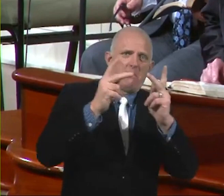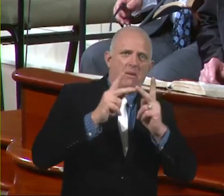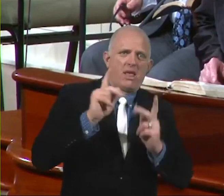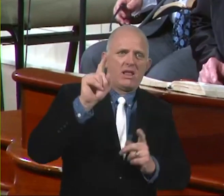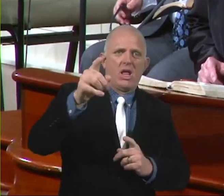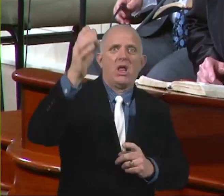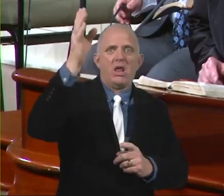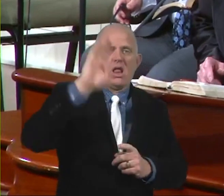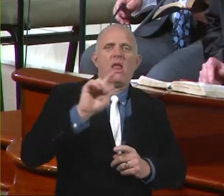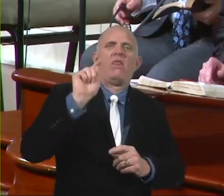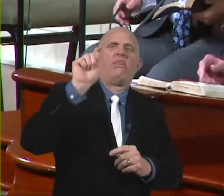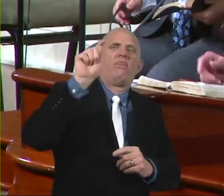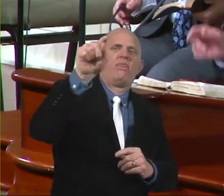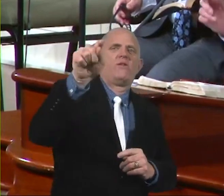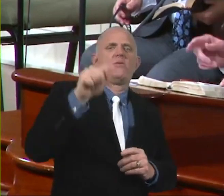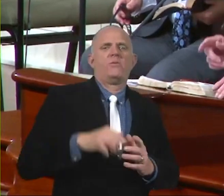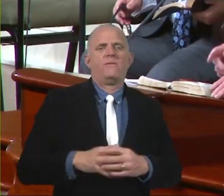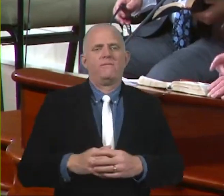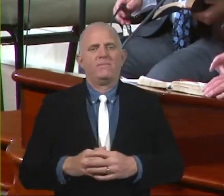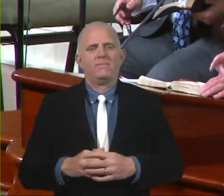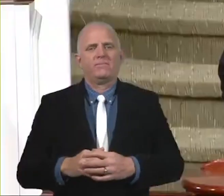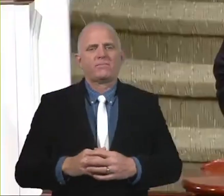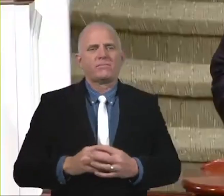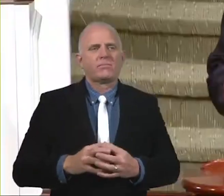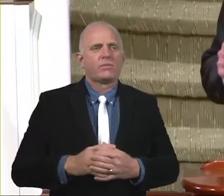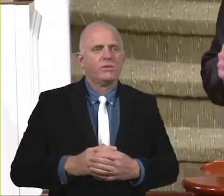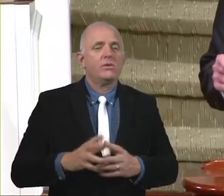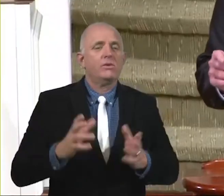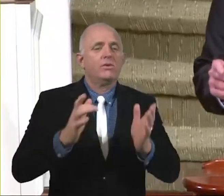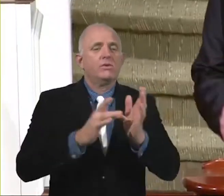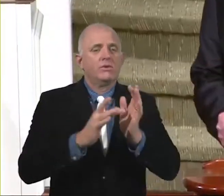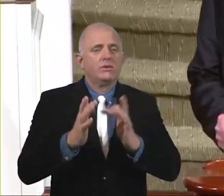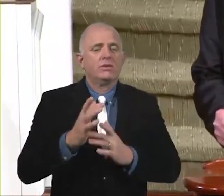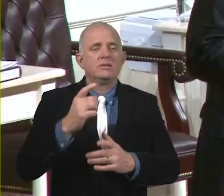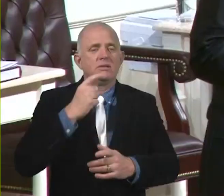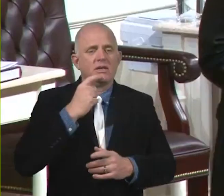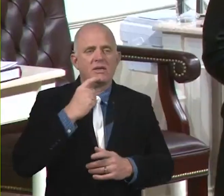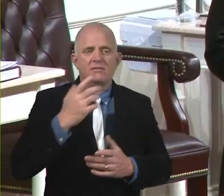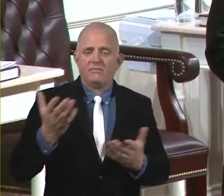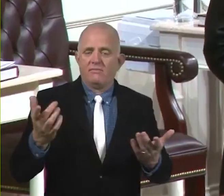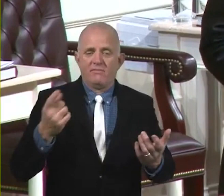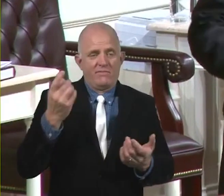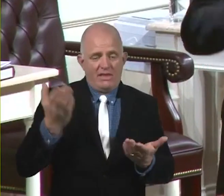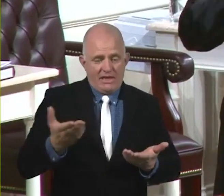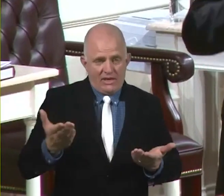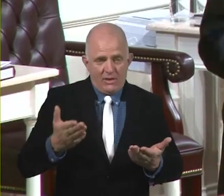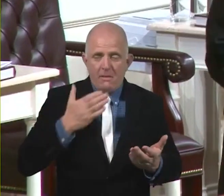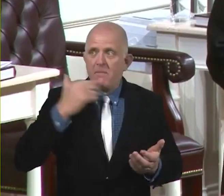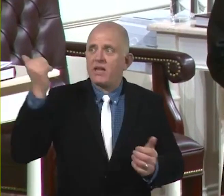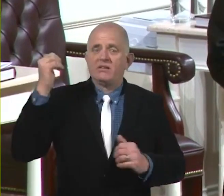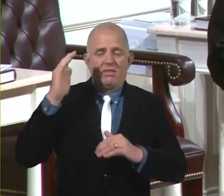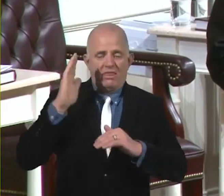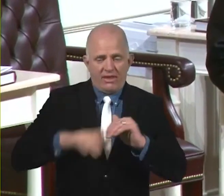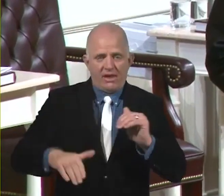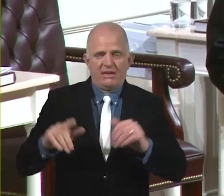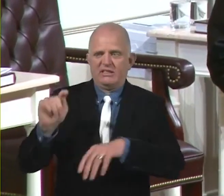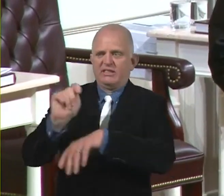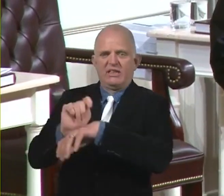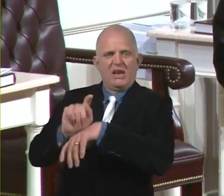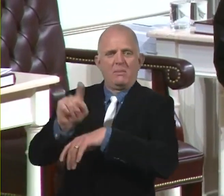lived. And Jesus said, there's one here greater than the temple.